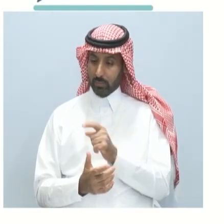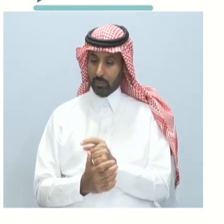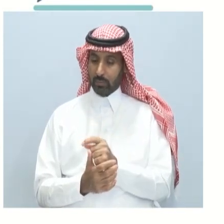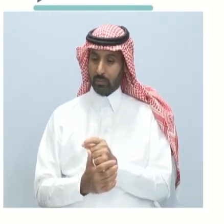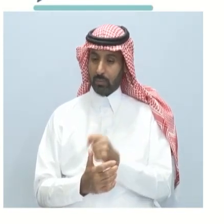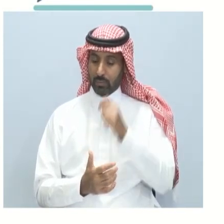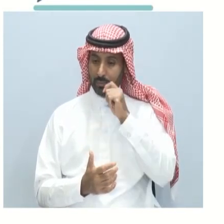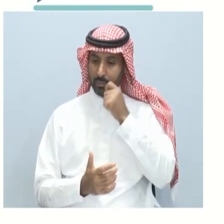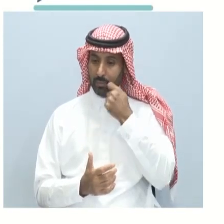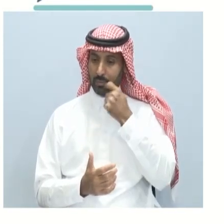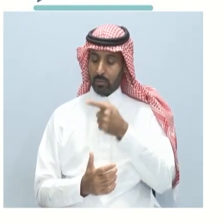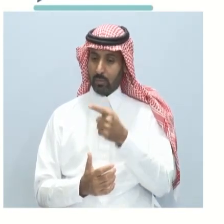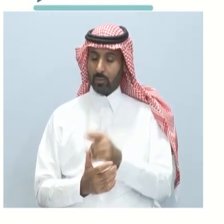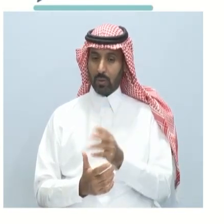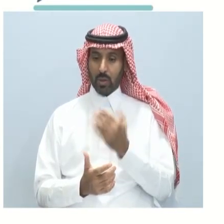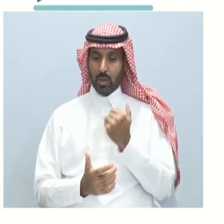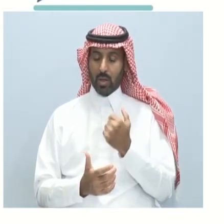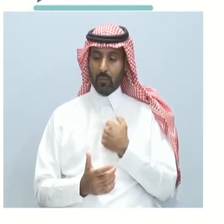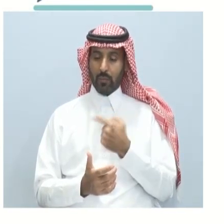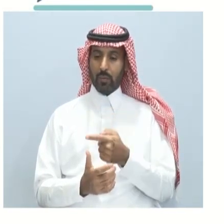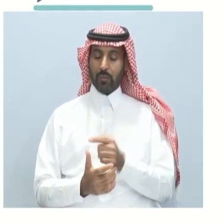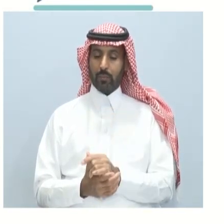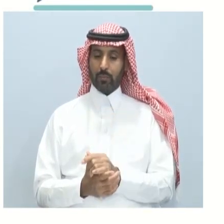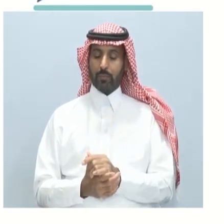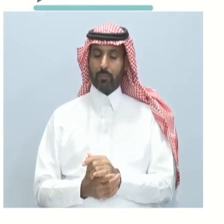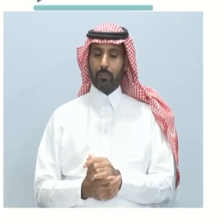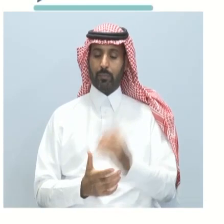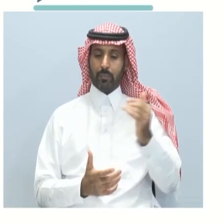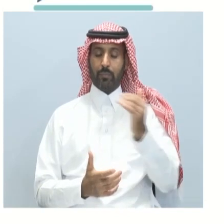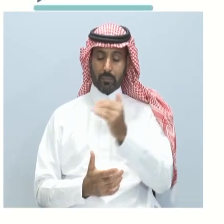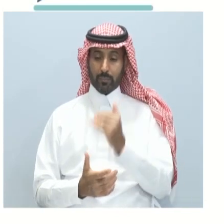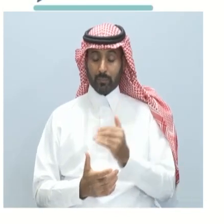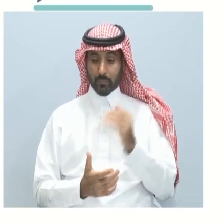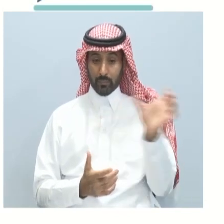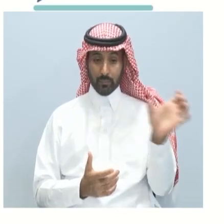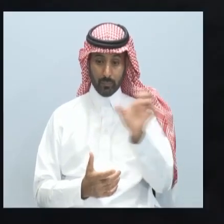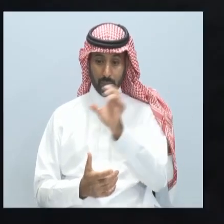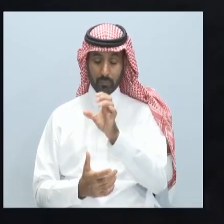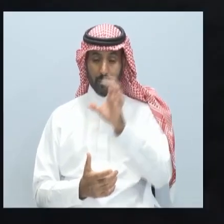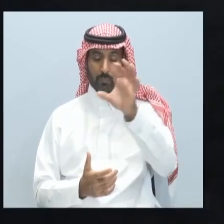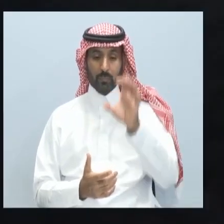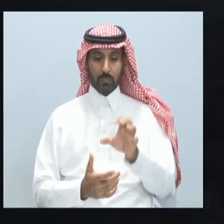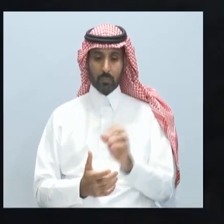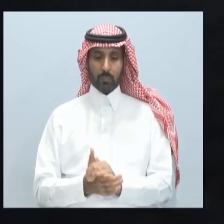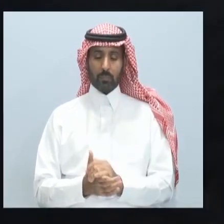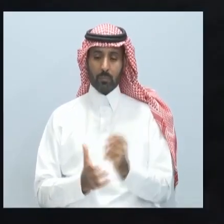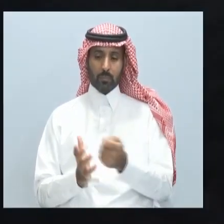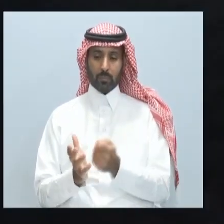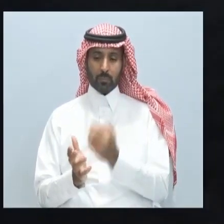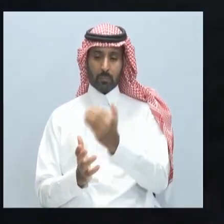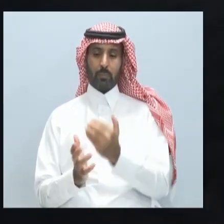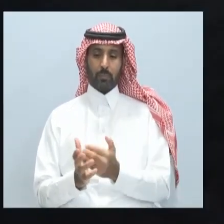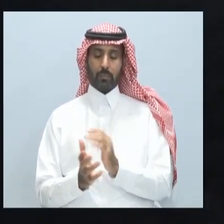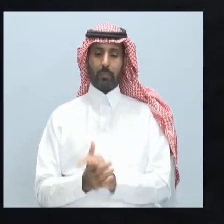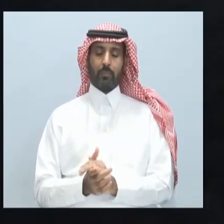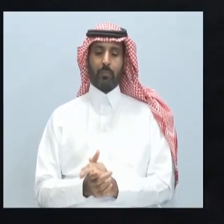she tends to, I have never, anytime I think of, and so on. So you have these phrases. They are in the book. You can choose whatever